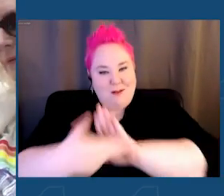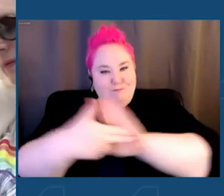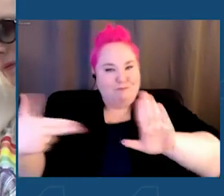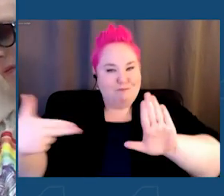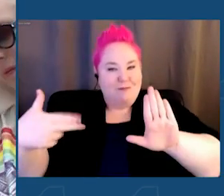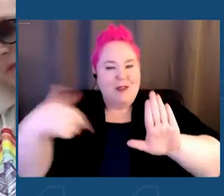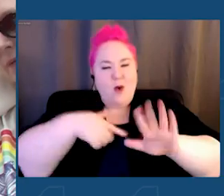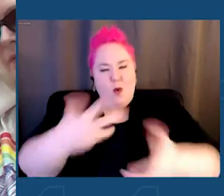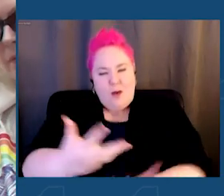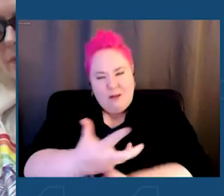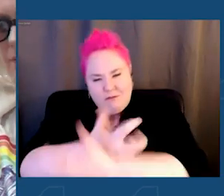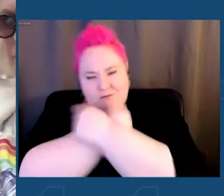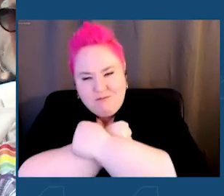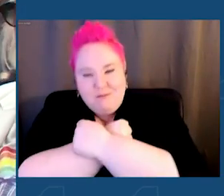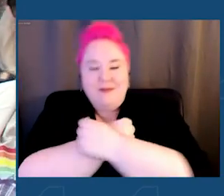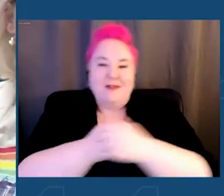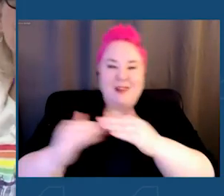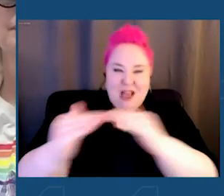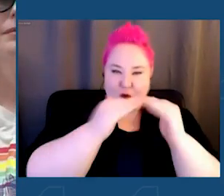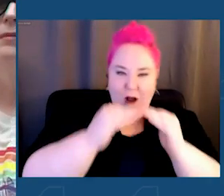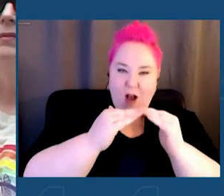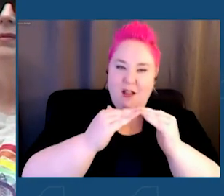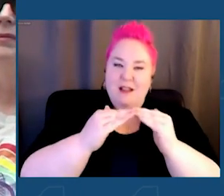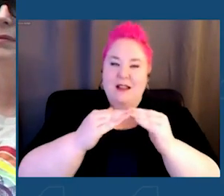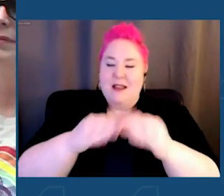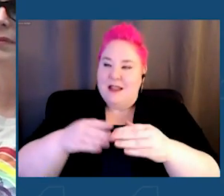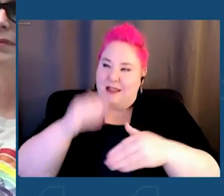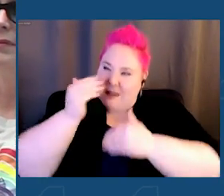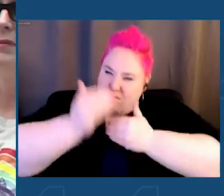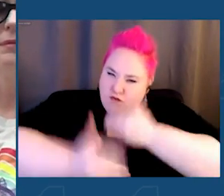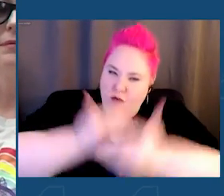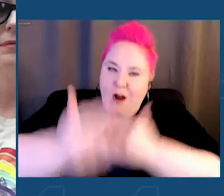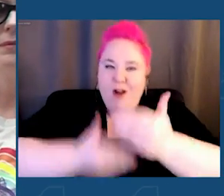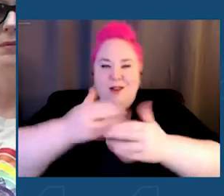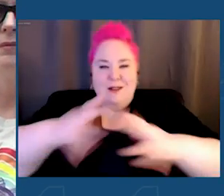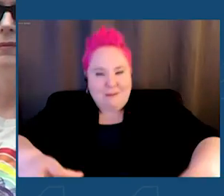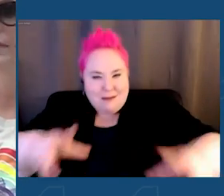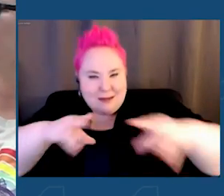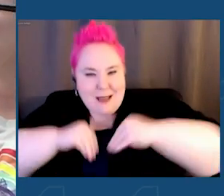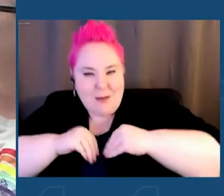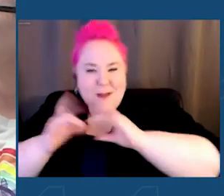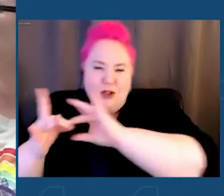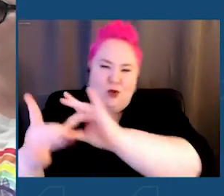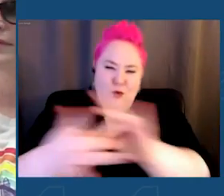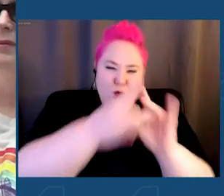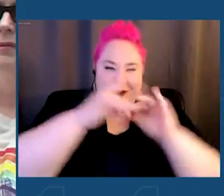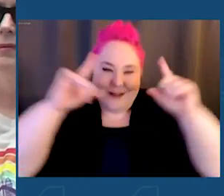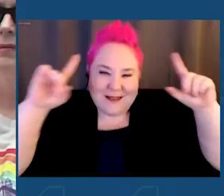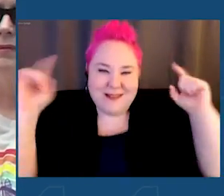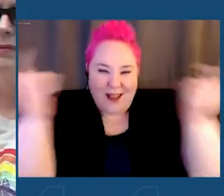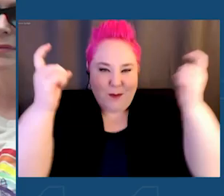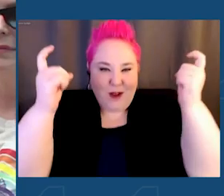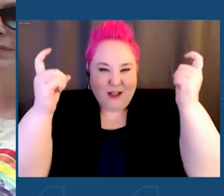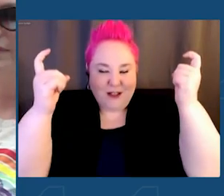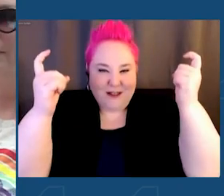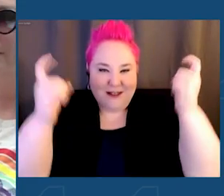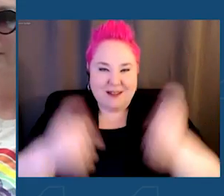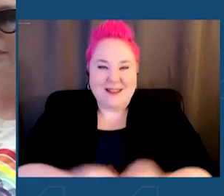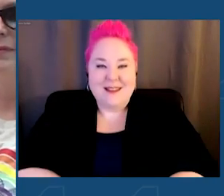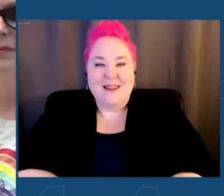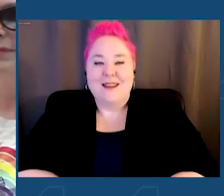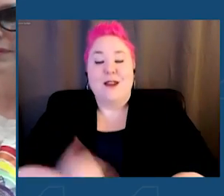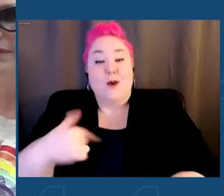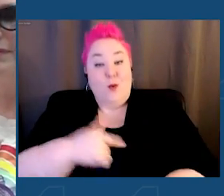and equality, progress and acceptance, unity and celebration. And we've come here to